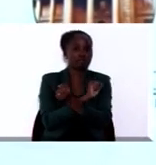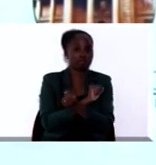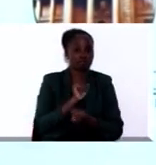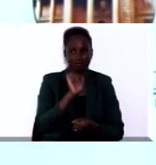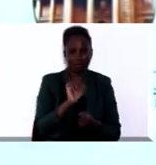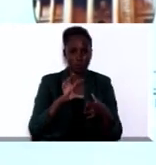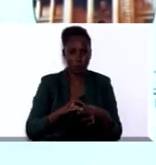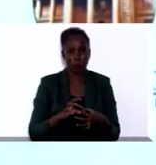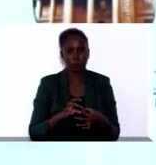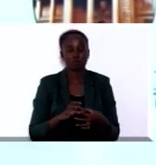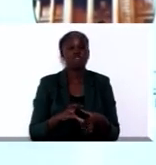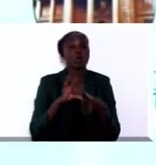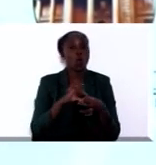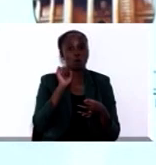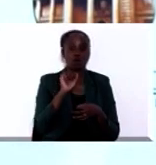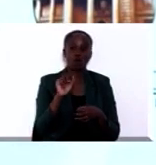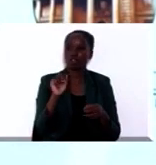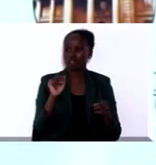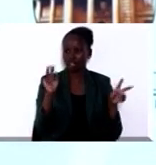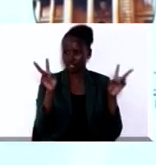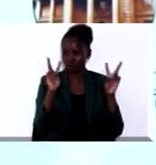The home of Kaizer Chiefs.